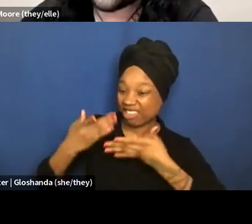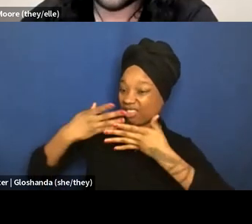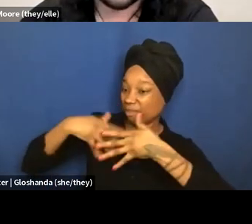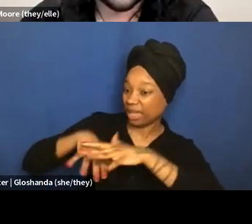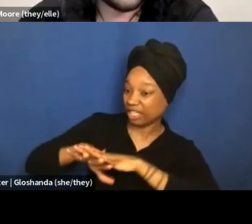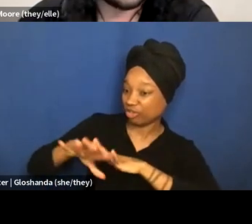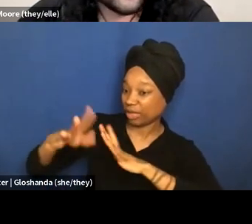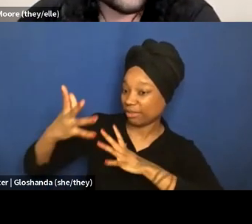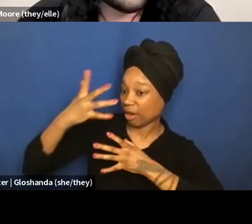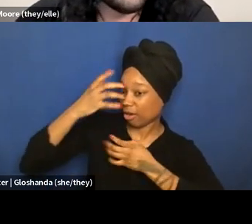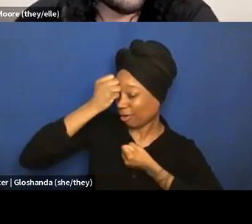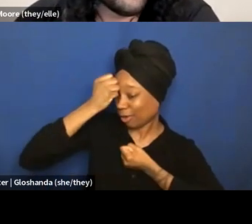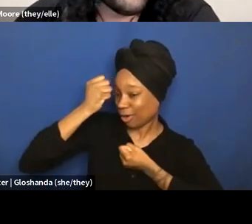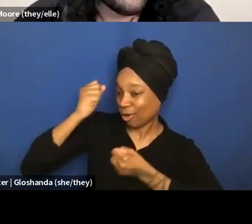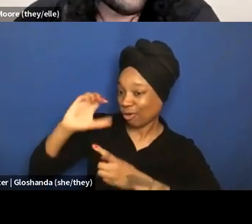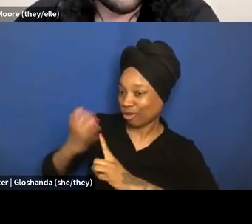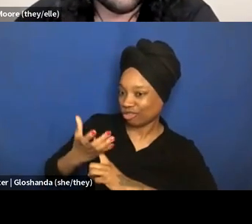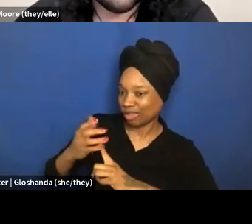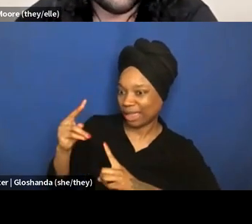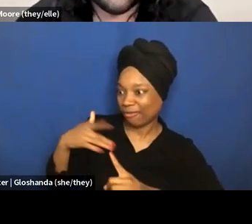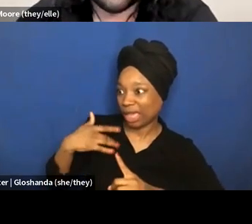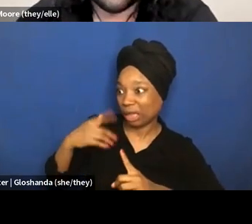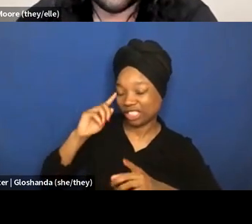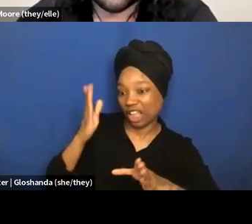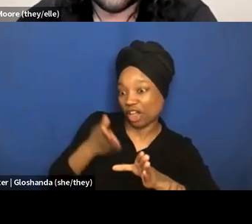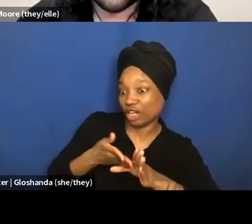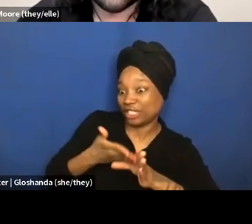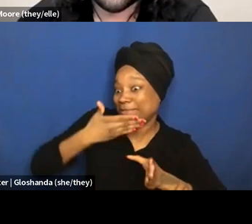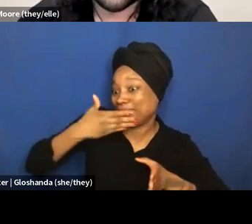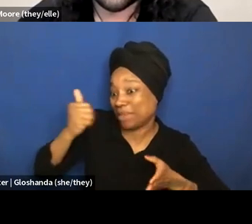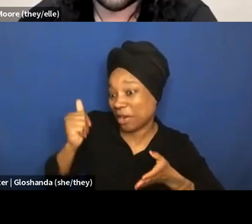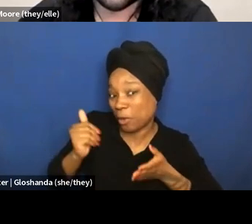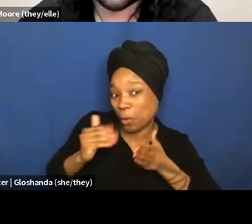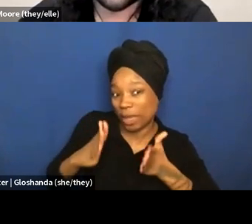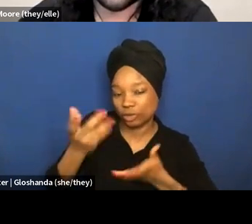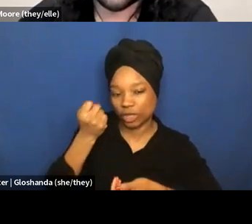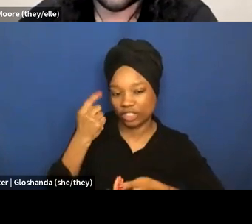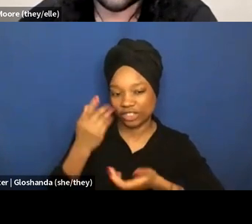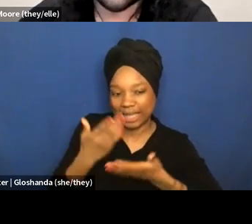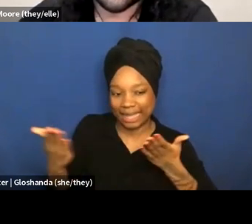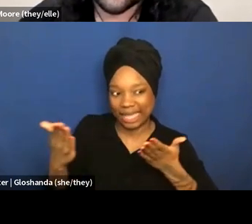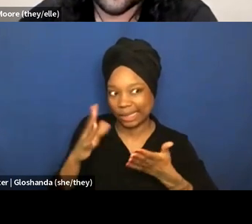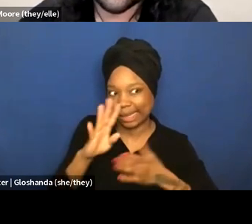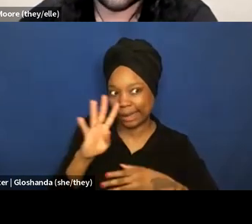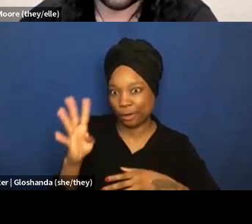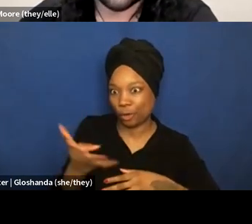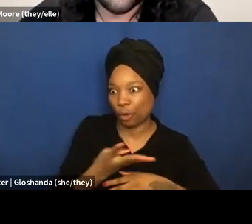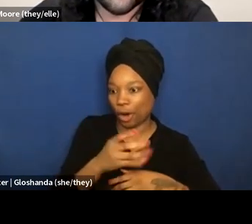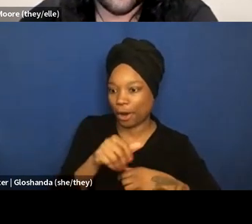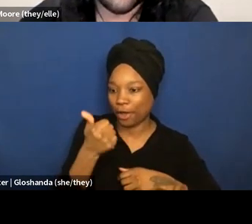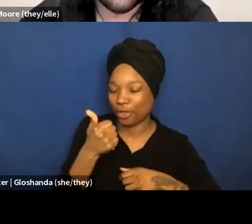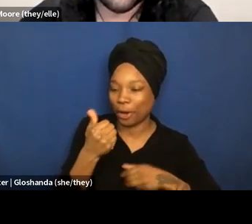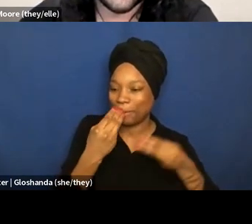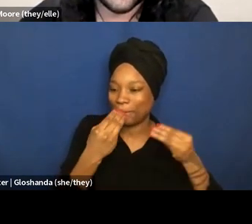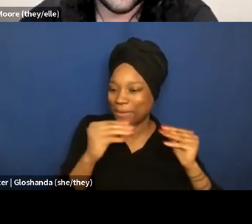perceive psychology as a deeper way of understanding things than other modalities. And there's such, right, sort of